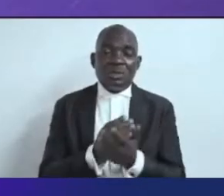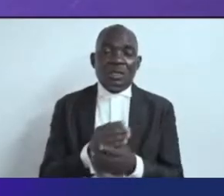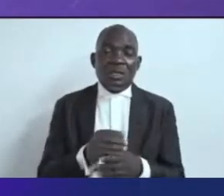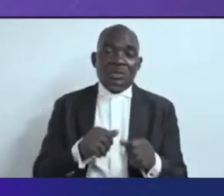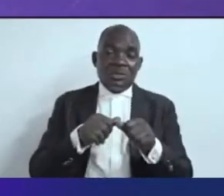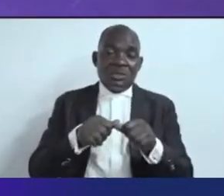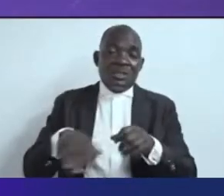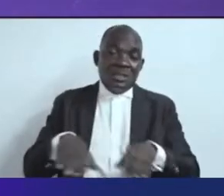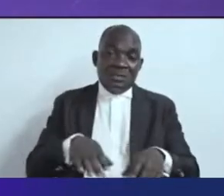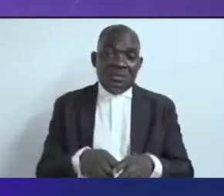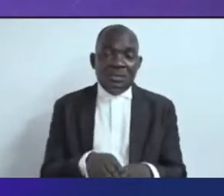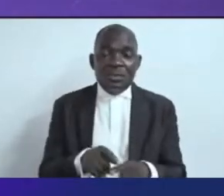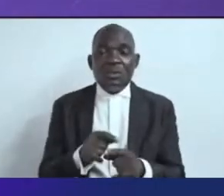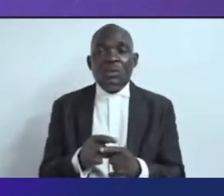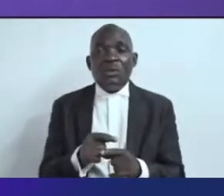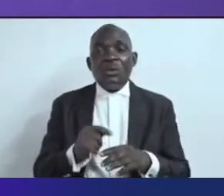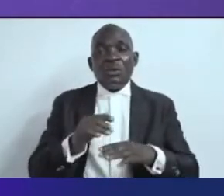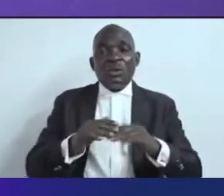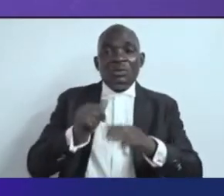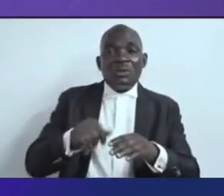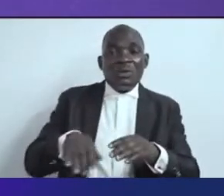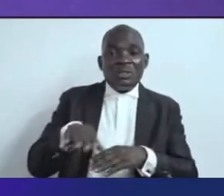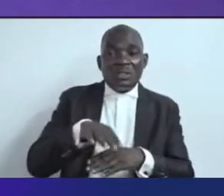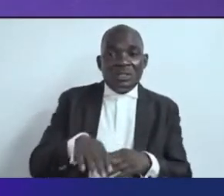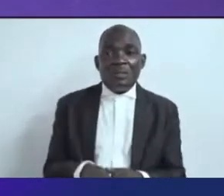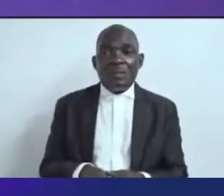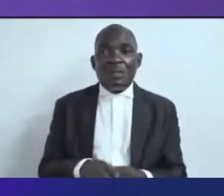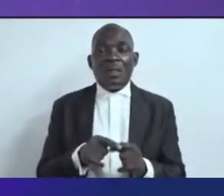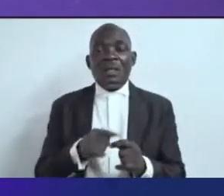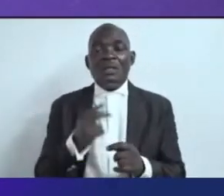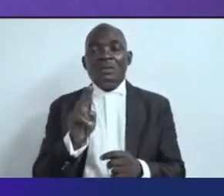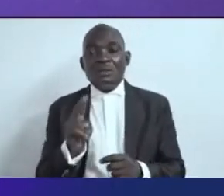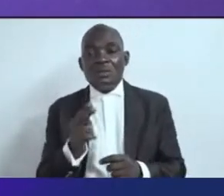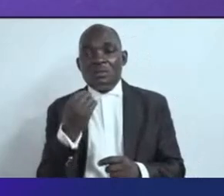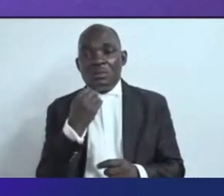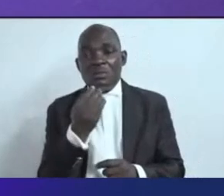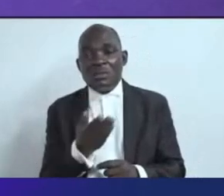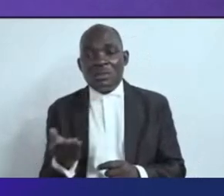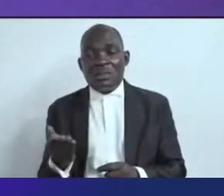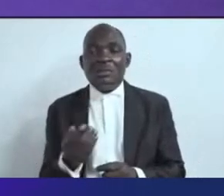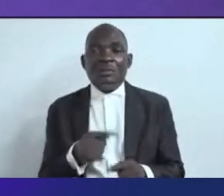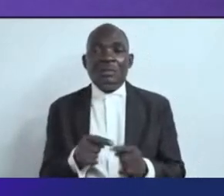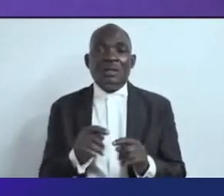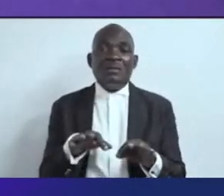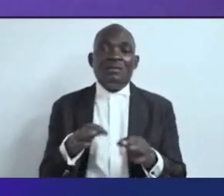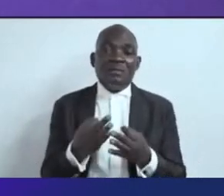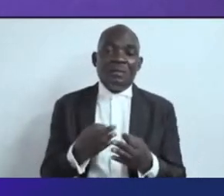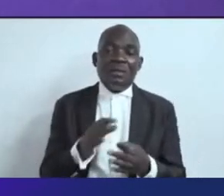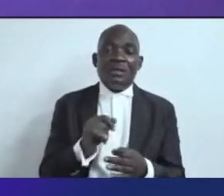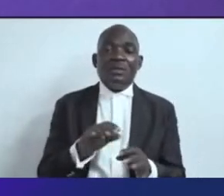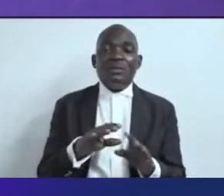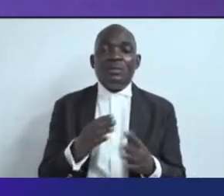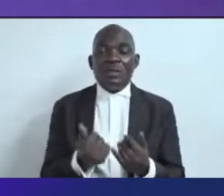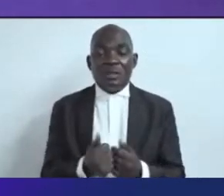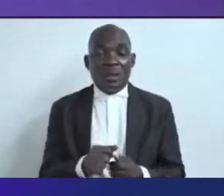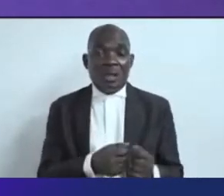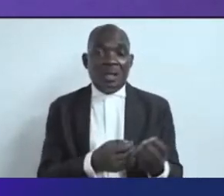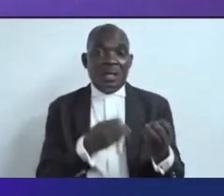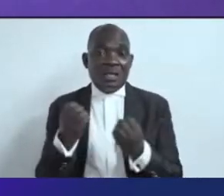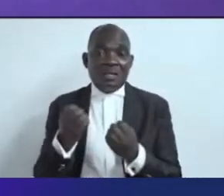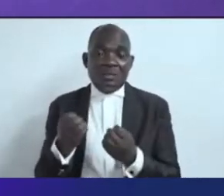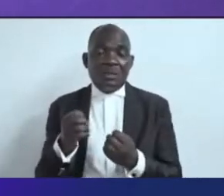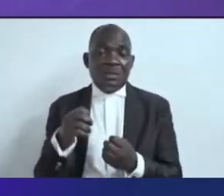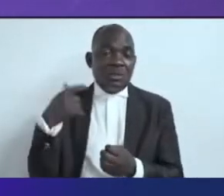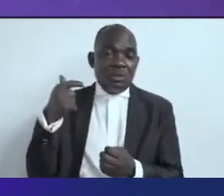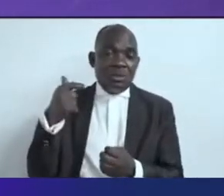activities in the construction sector, consumption of goods and services by households and firms, exports of gold